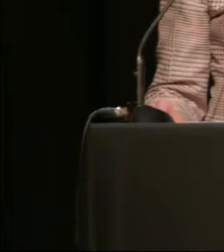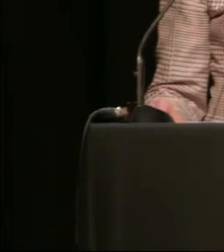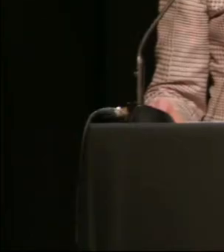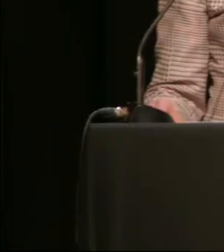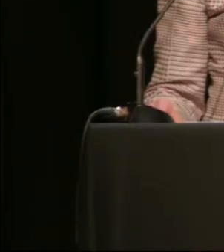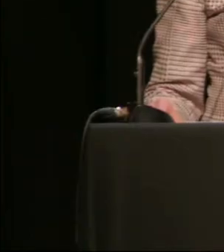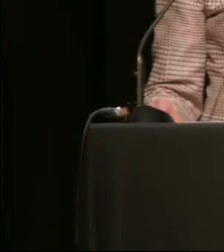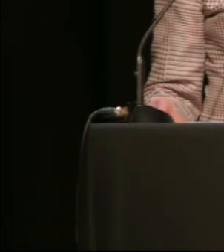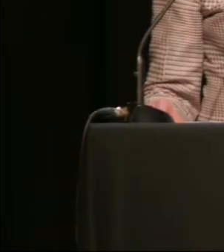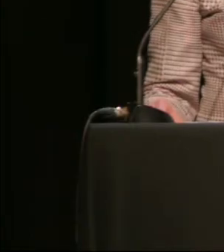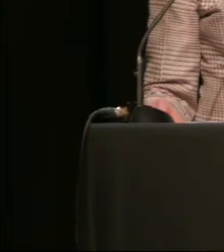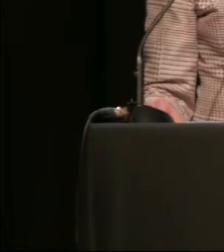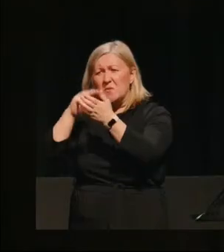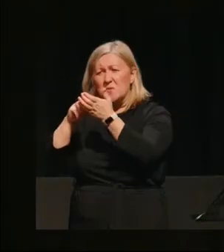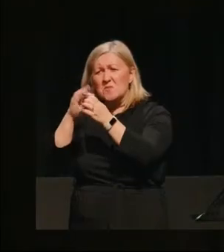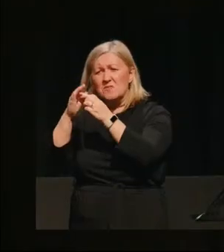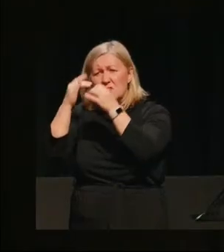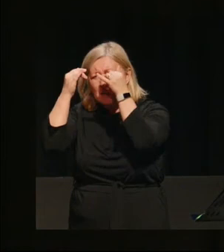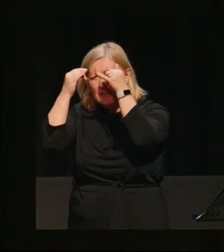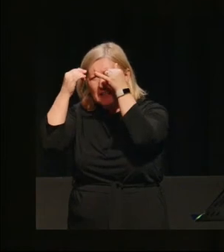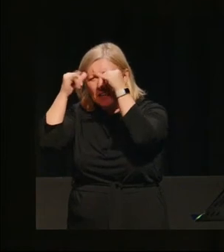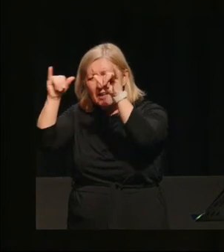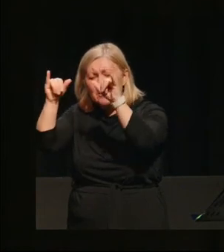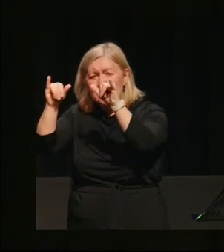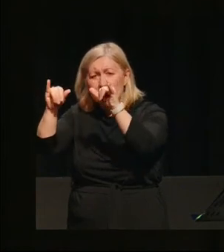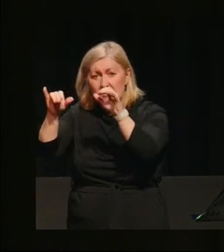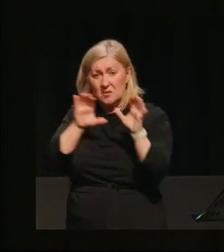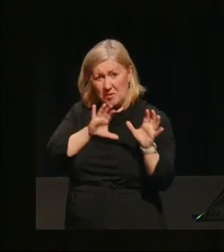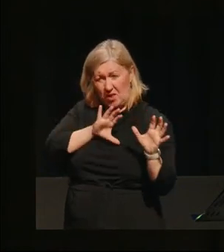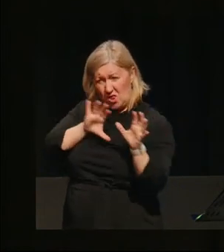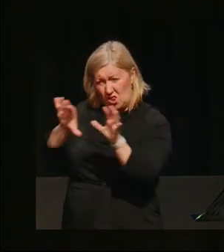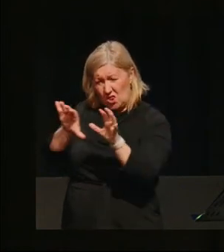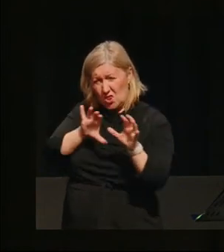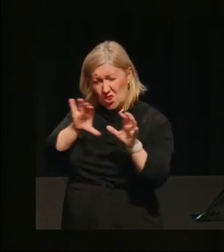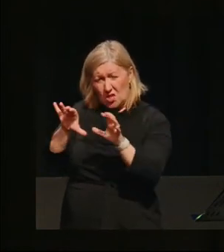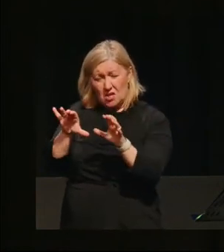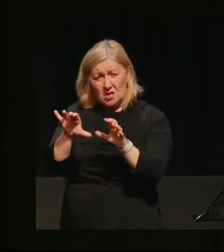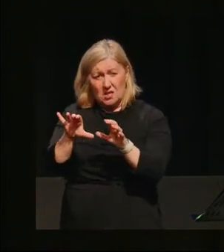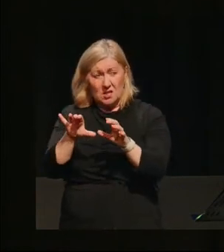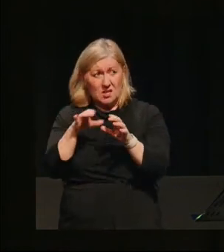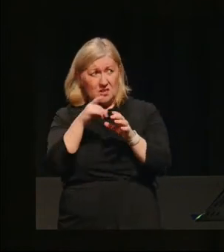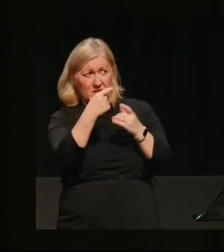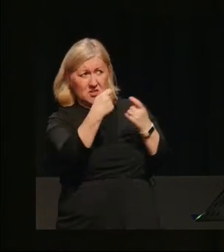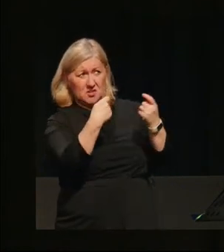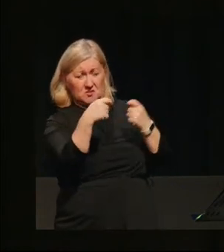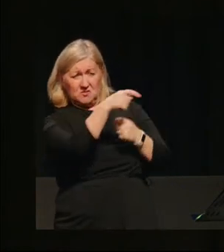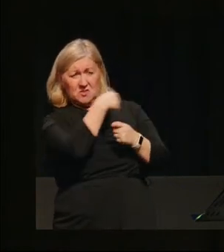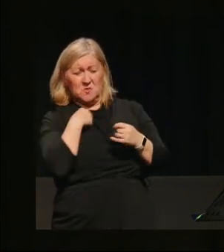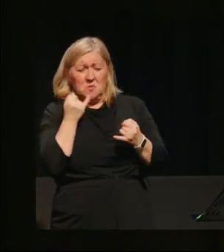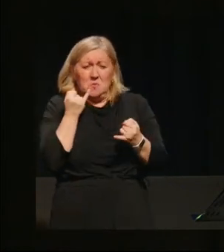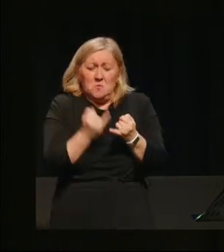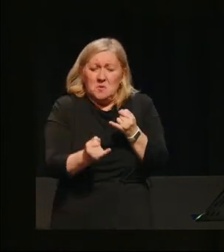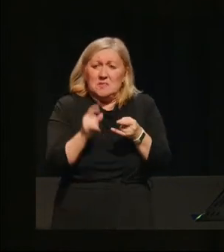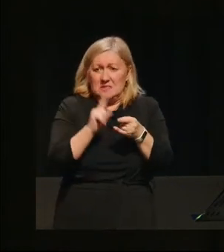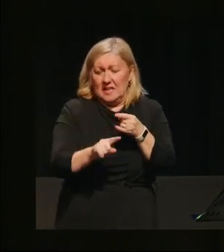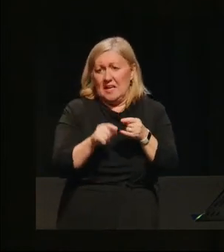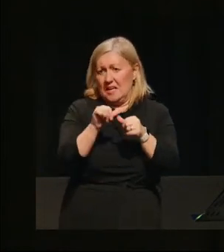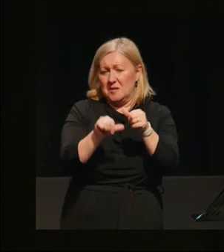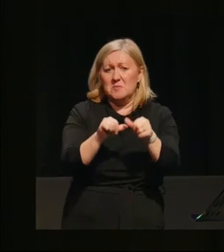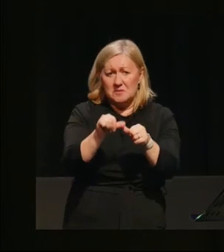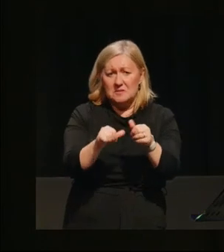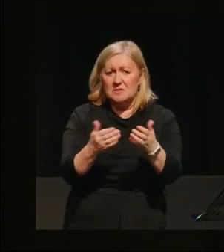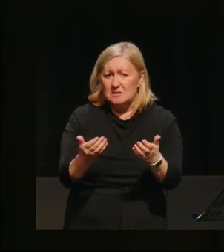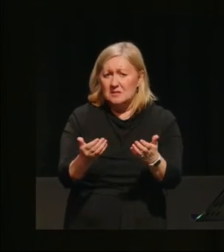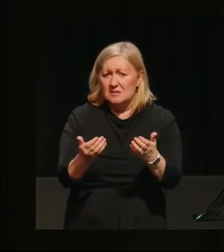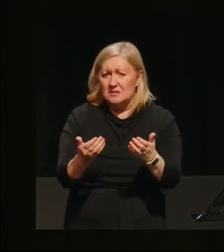and from that moment onwards, we were treated worse than animals.